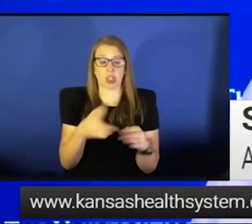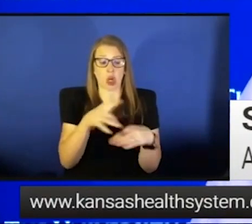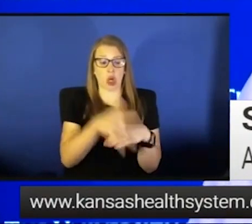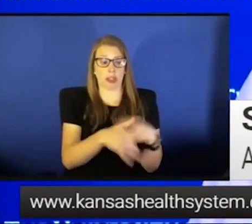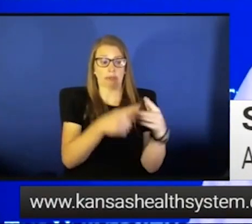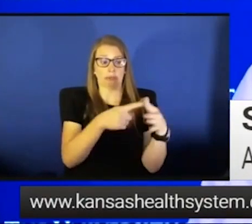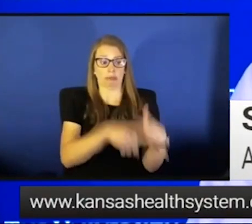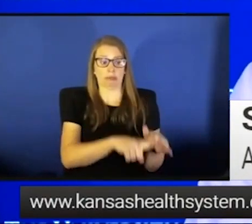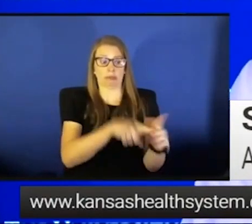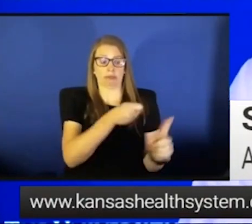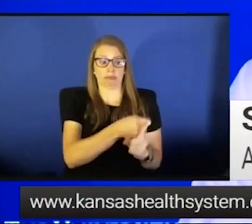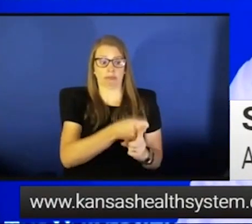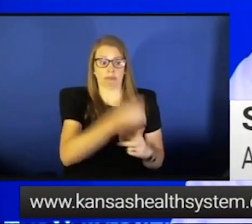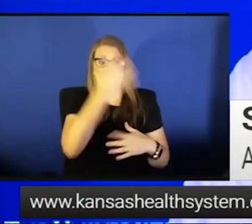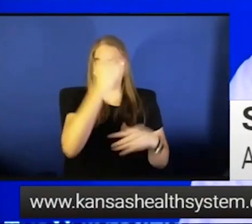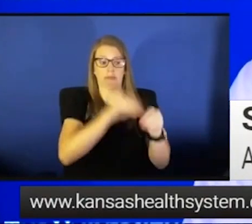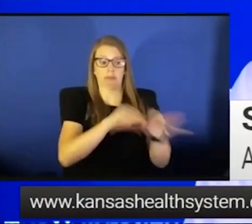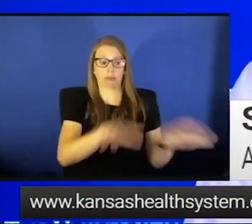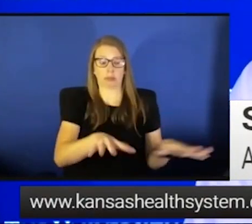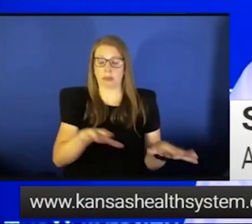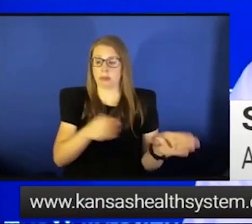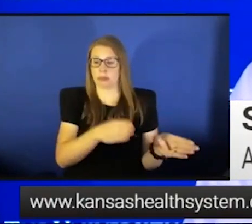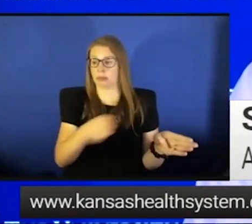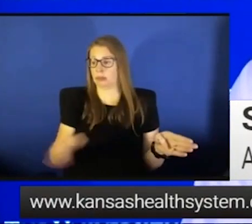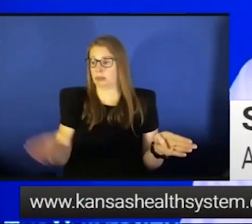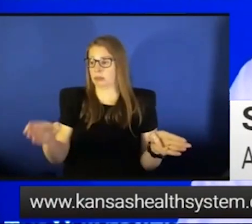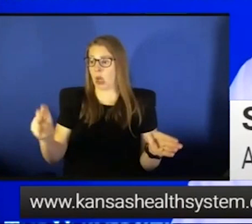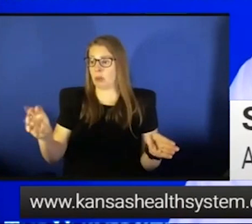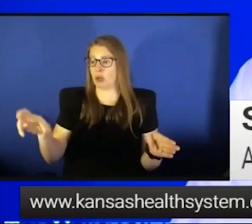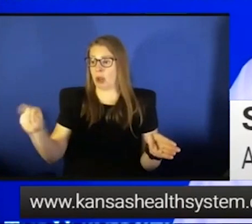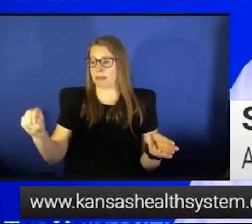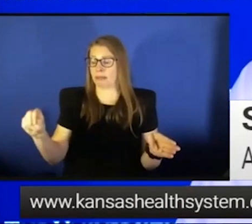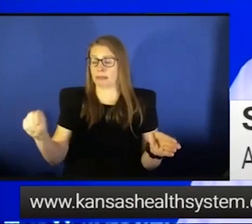to the Omicron period. But overall, just like you said,